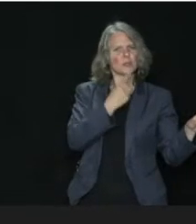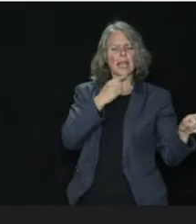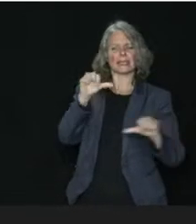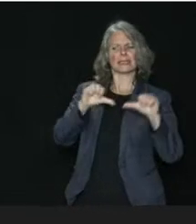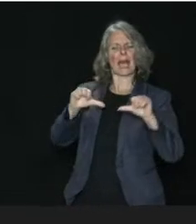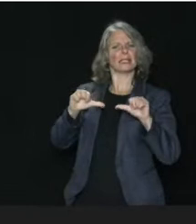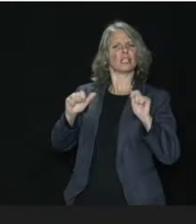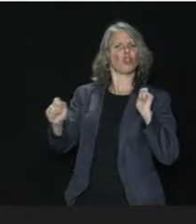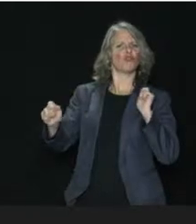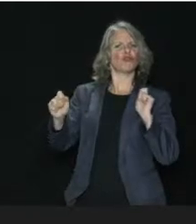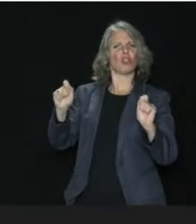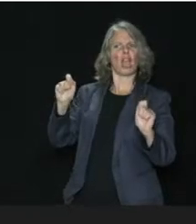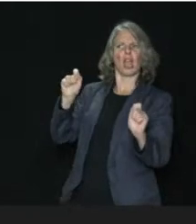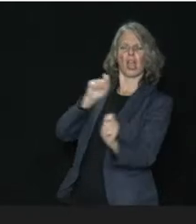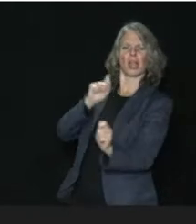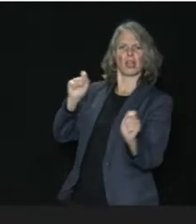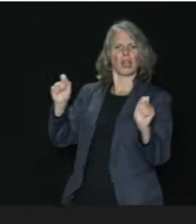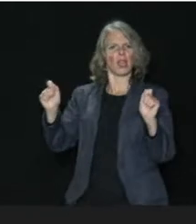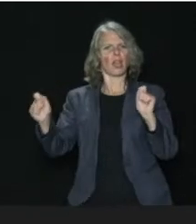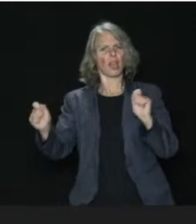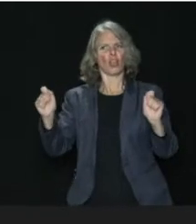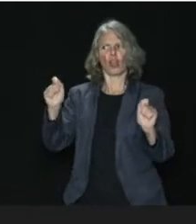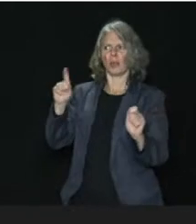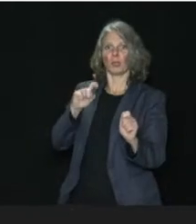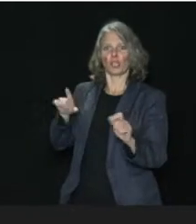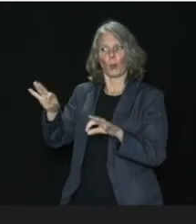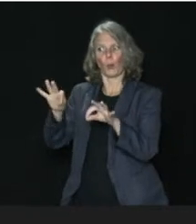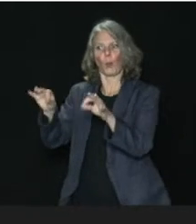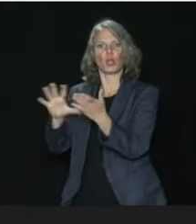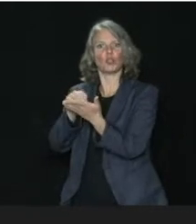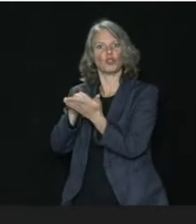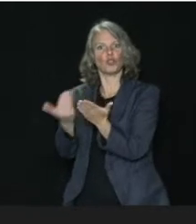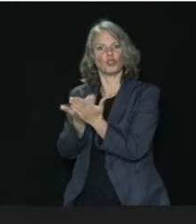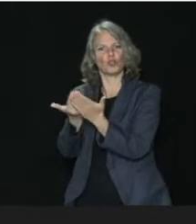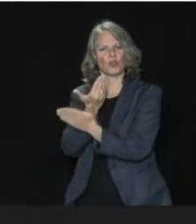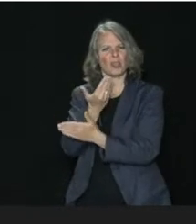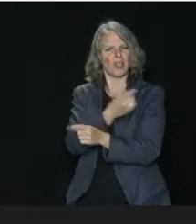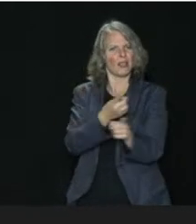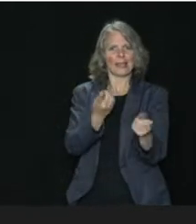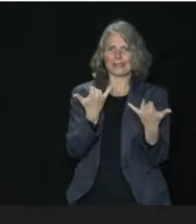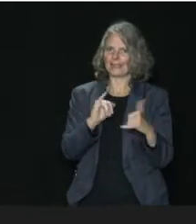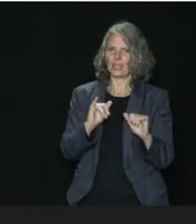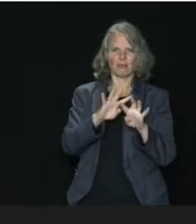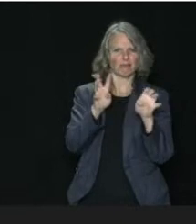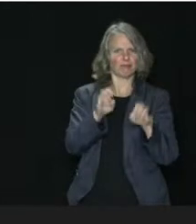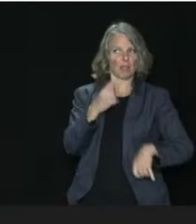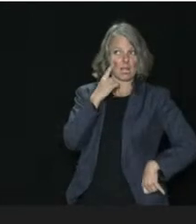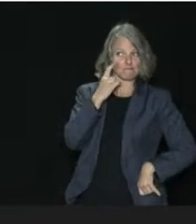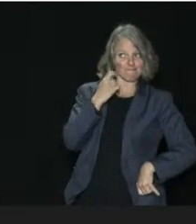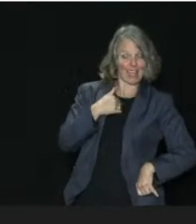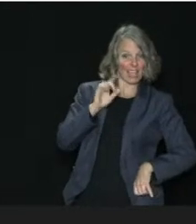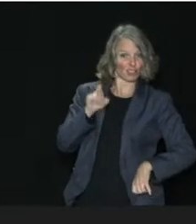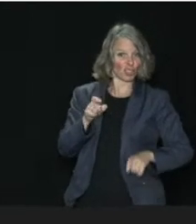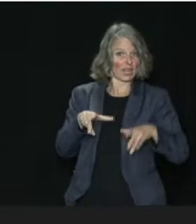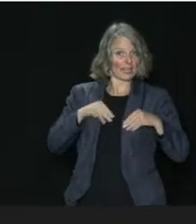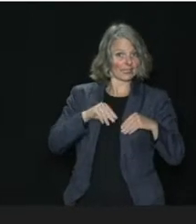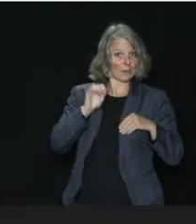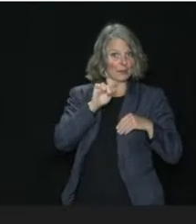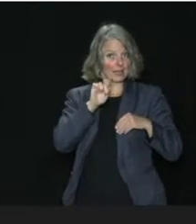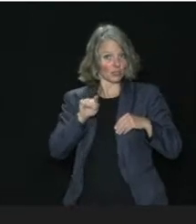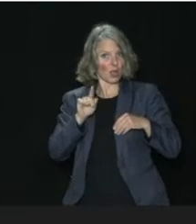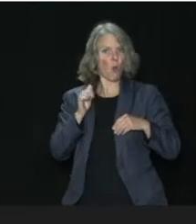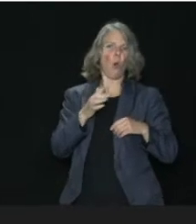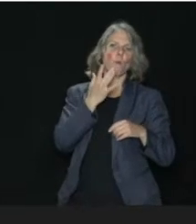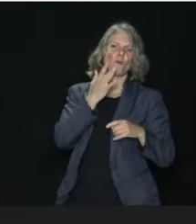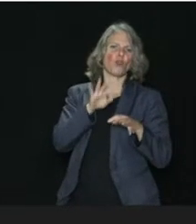they aren't given any more clarity on this issue of whether they should or shouldn't take the AstraZeneca shot or wait for an mRNA